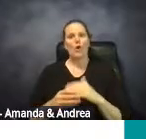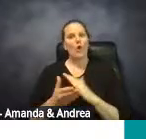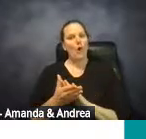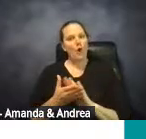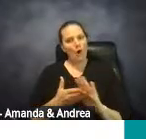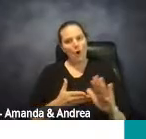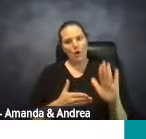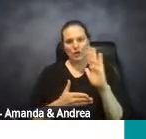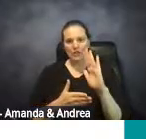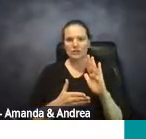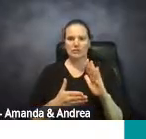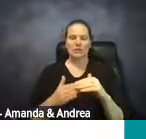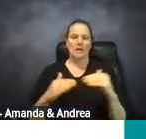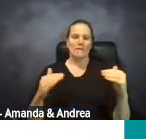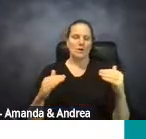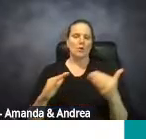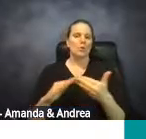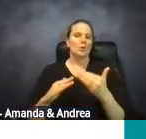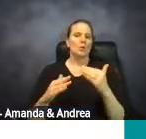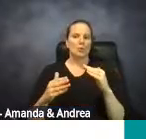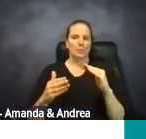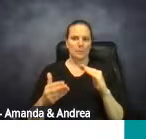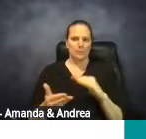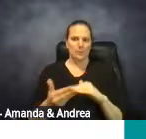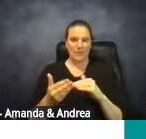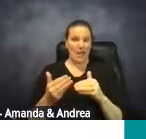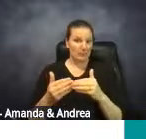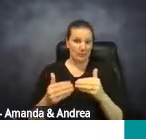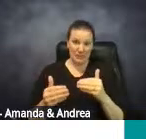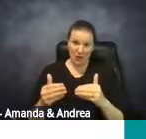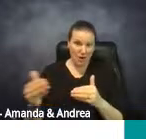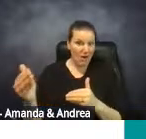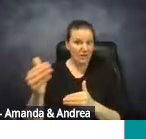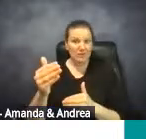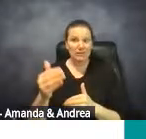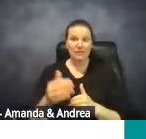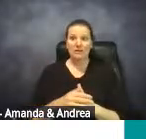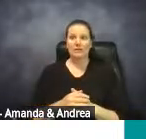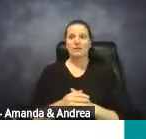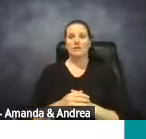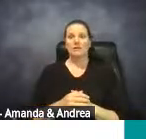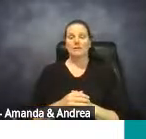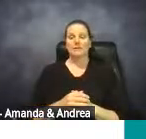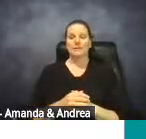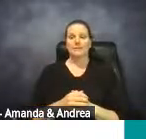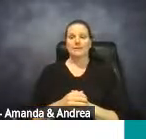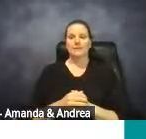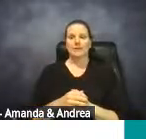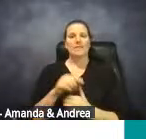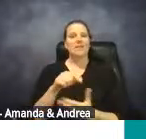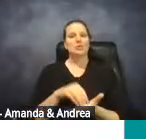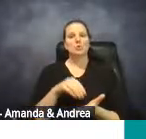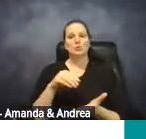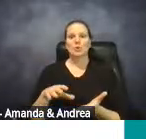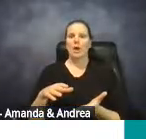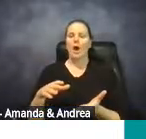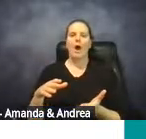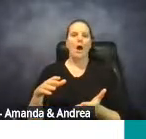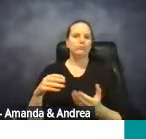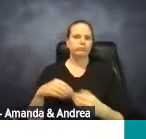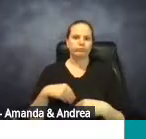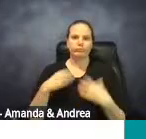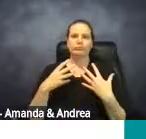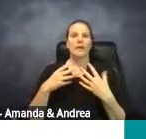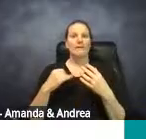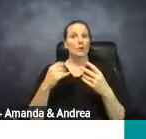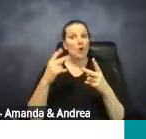level, and community and beyond. And this student also was so inspired. If you